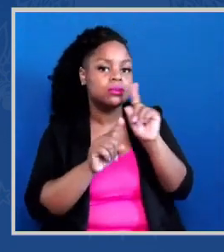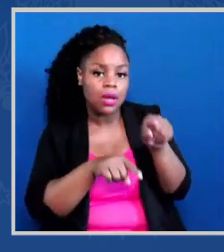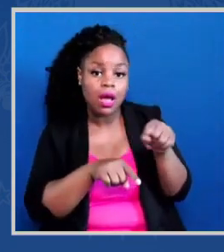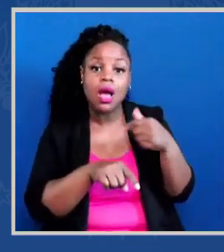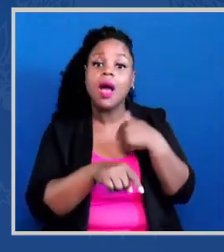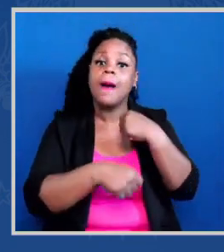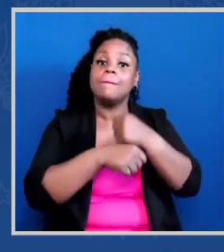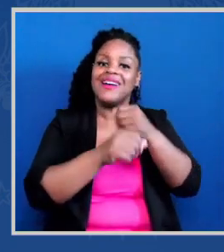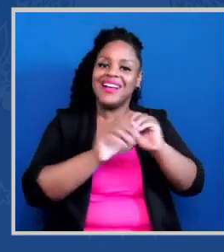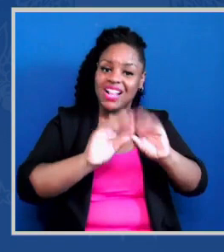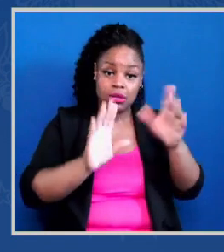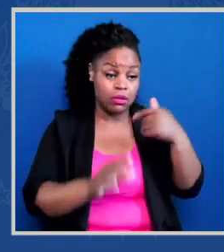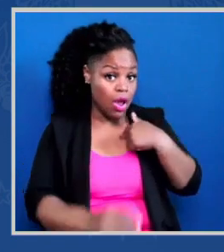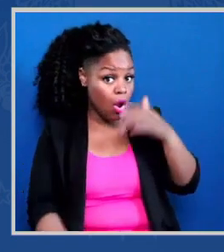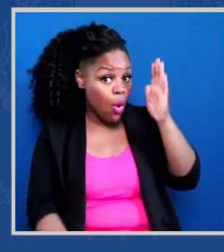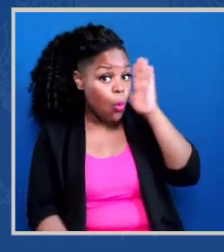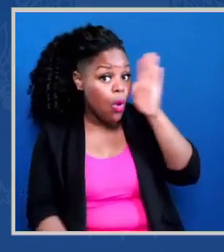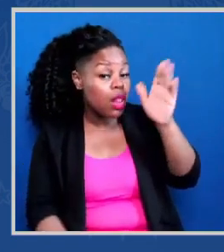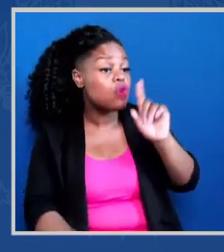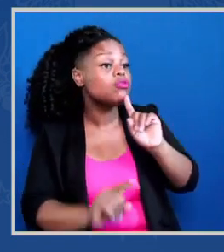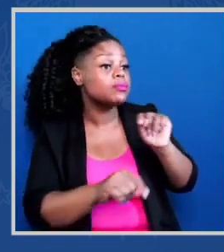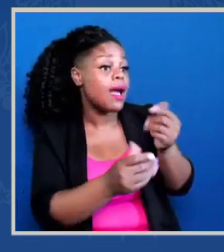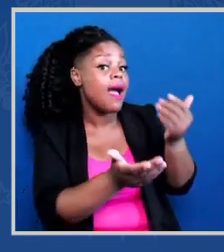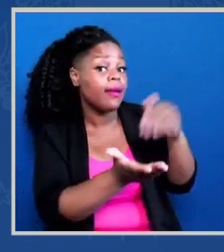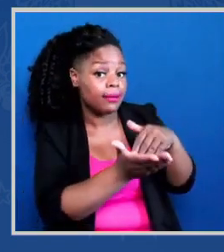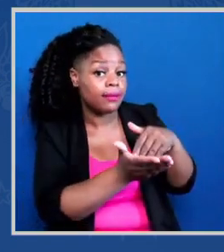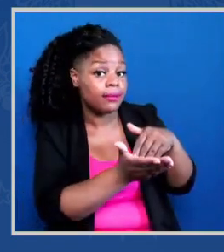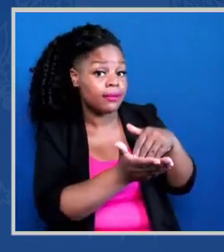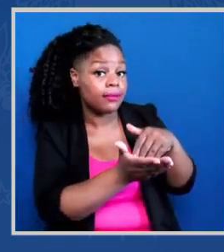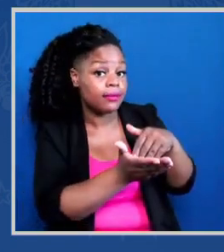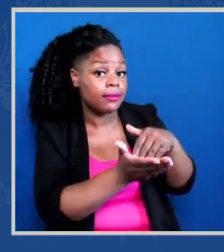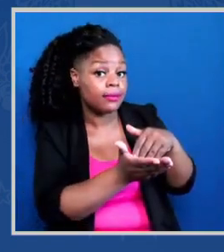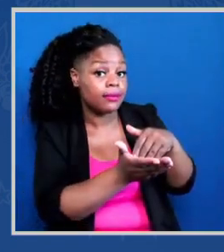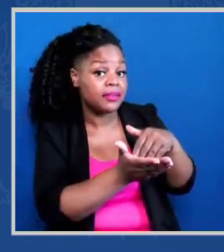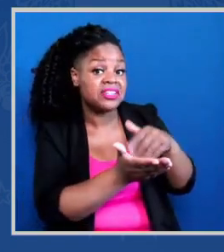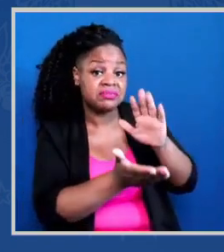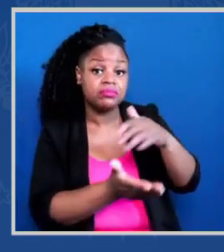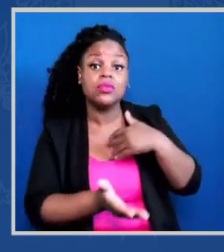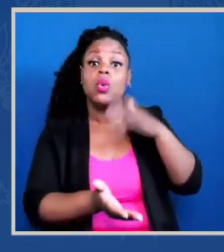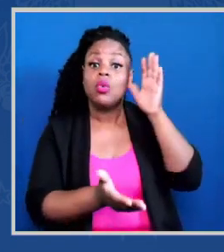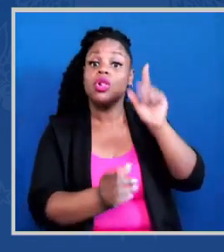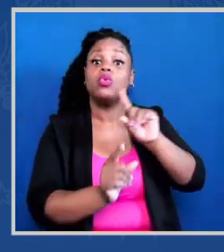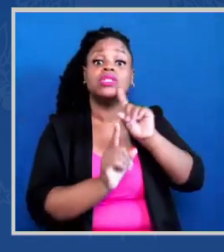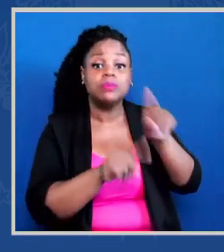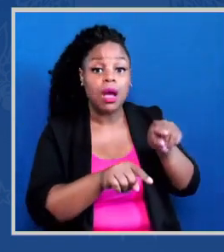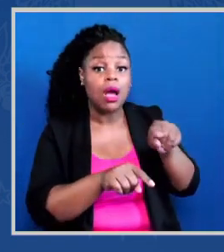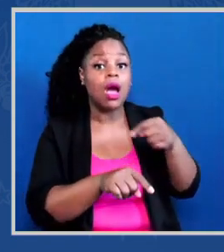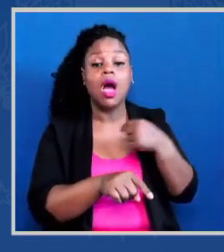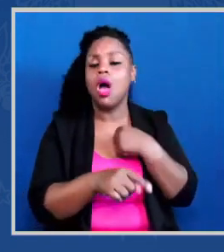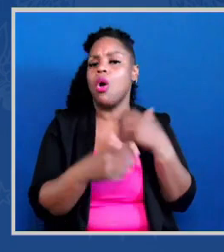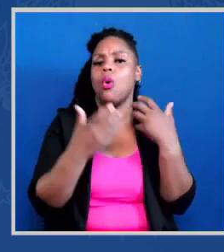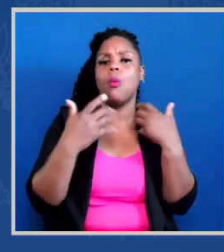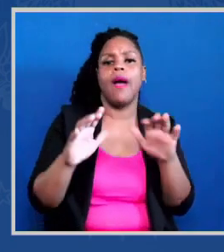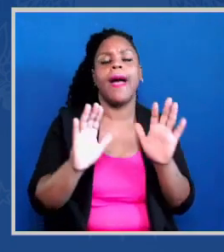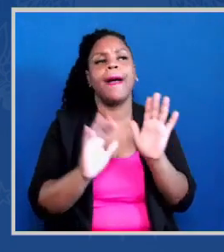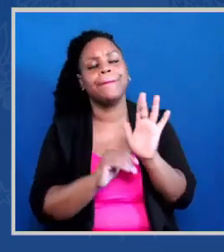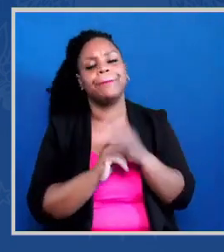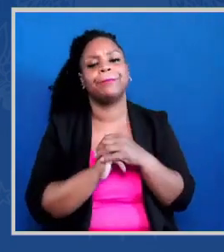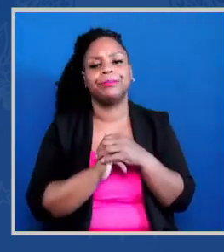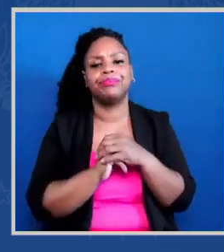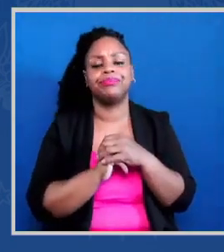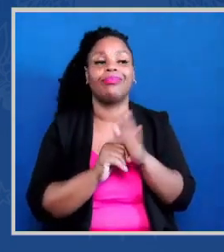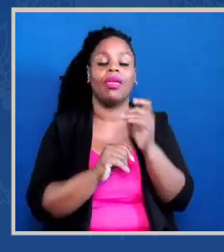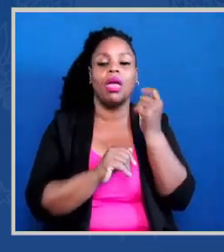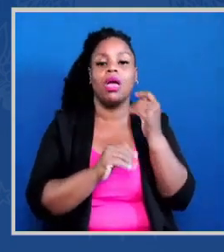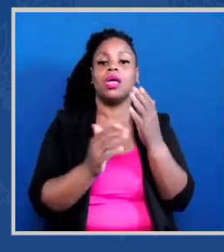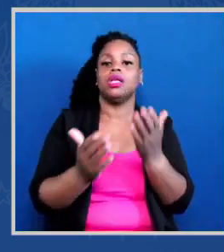With regard to, I always found, and I don't mean to suggest that the press should